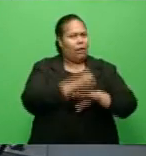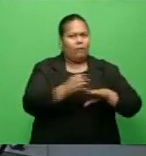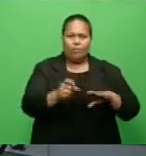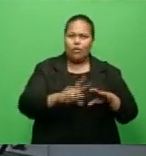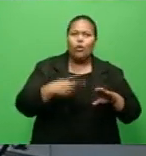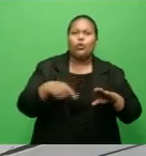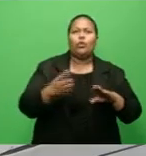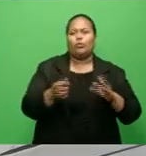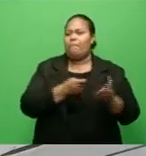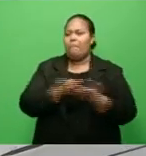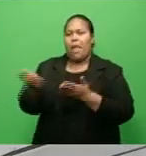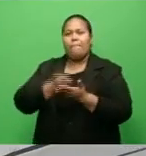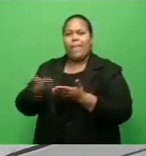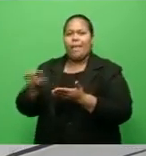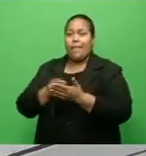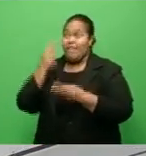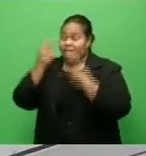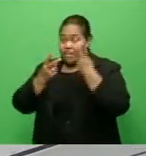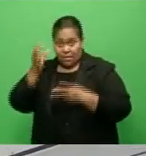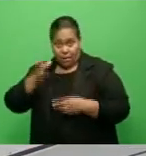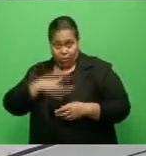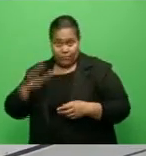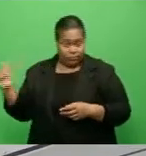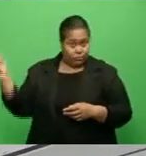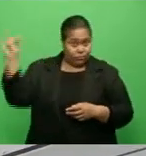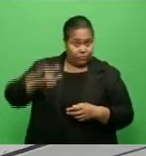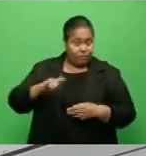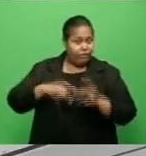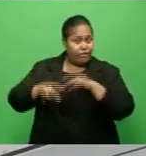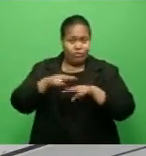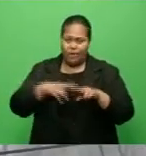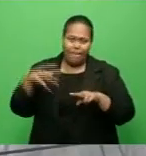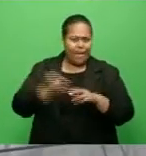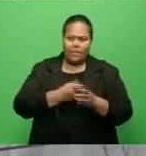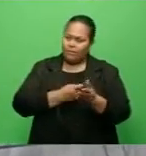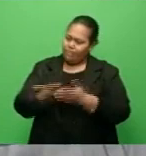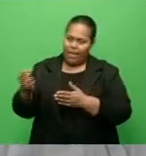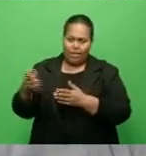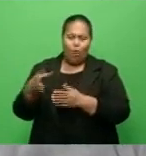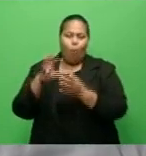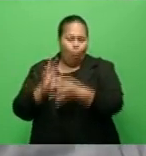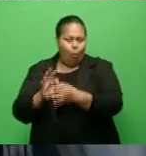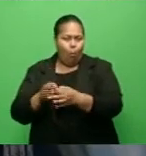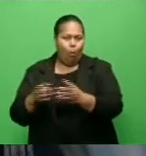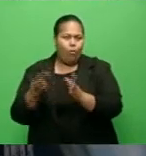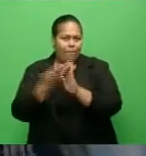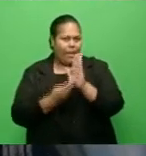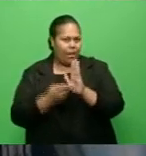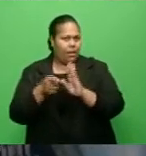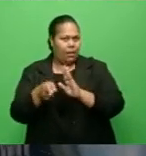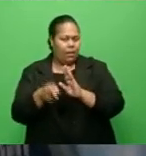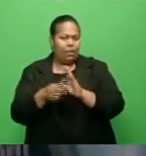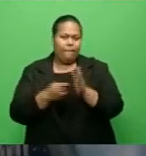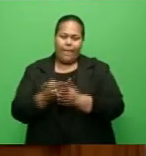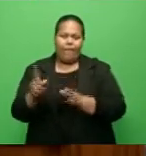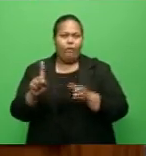Fiji, they should have to bear the cost of accommodation, medical services and other COVID-19 related